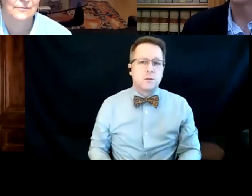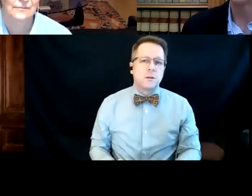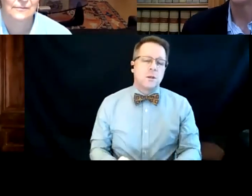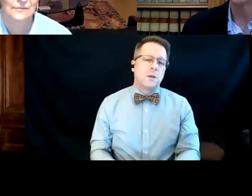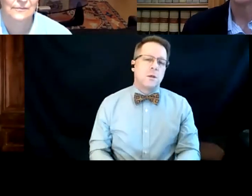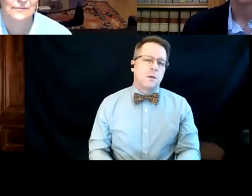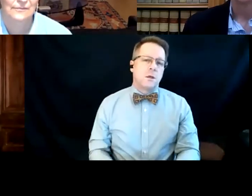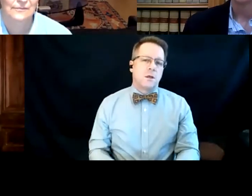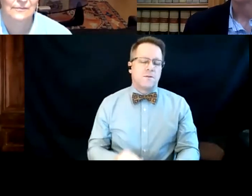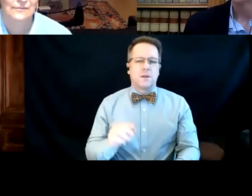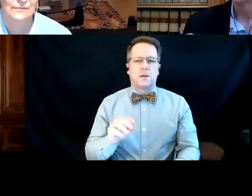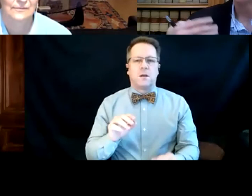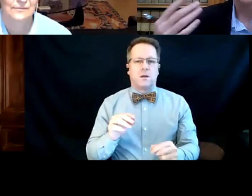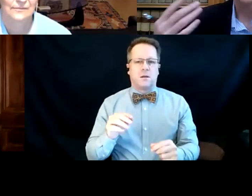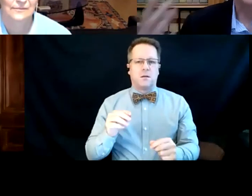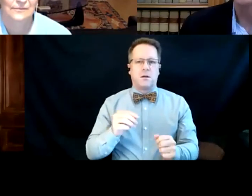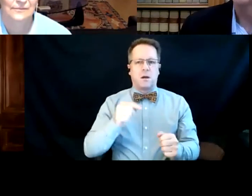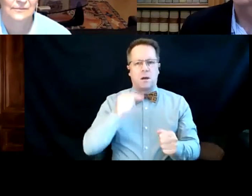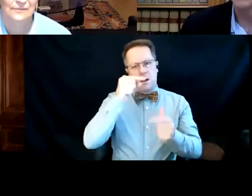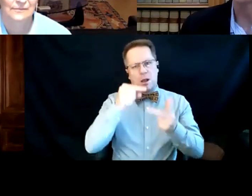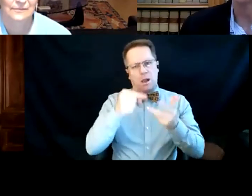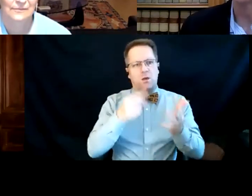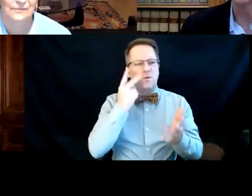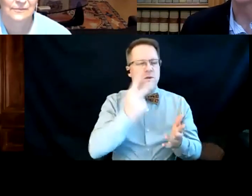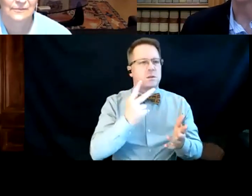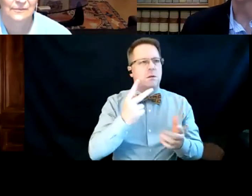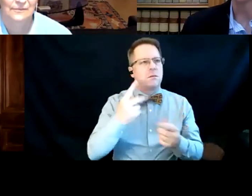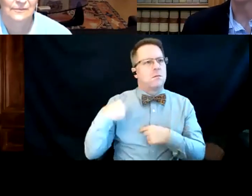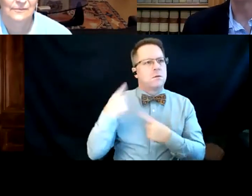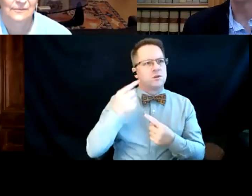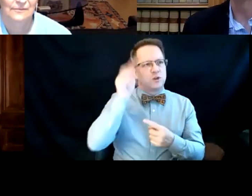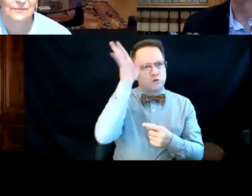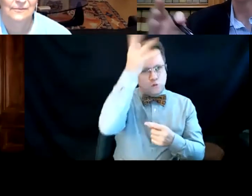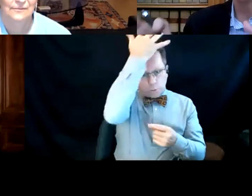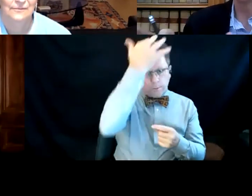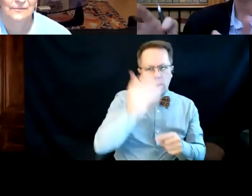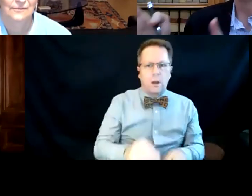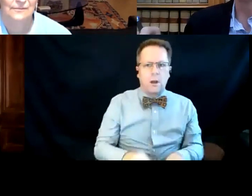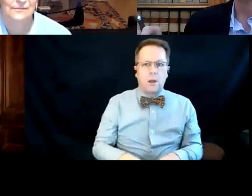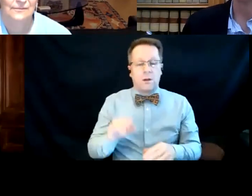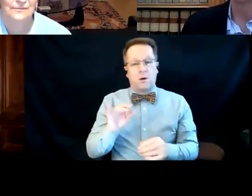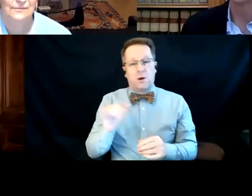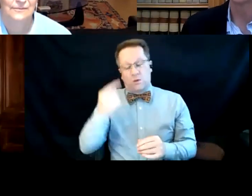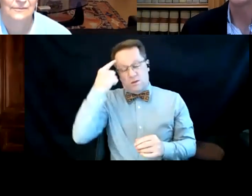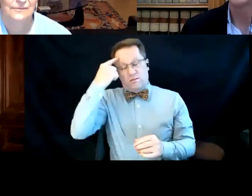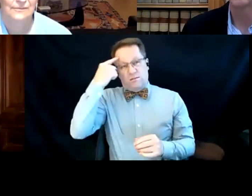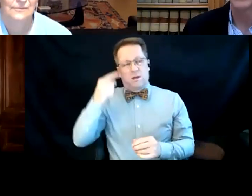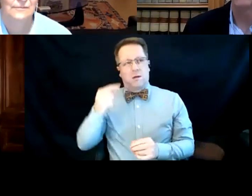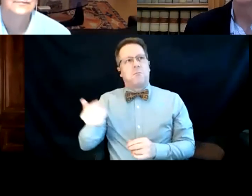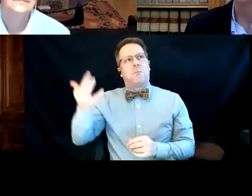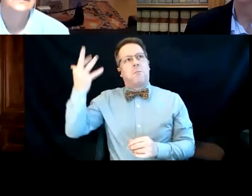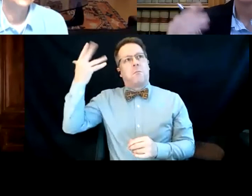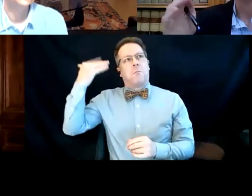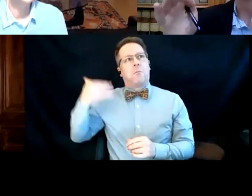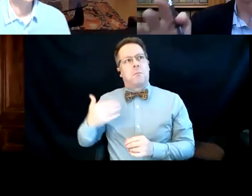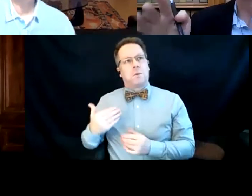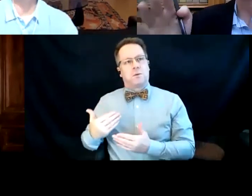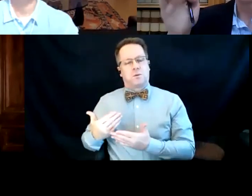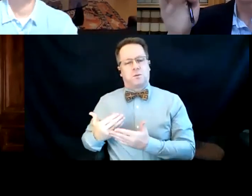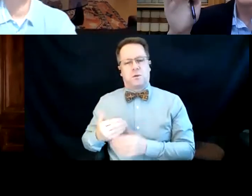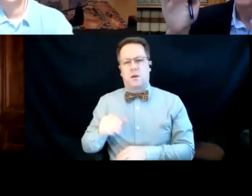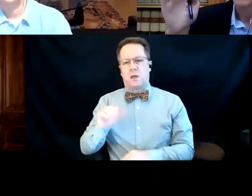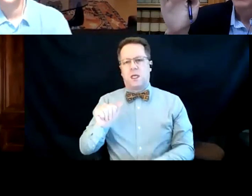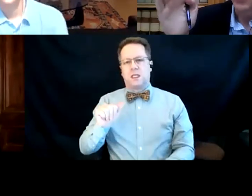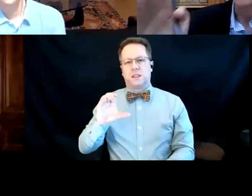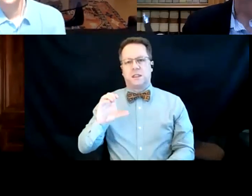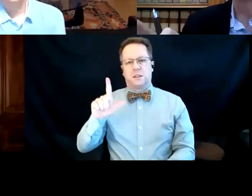the Trump era. I think about our grassroots efforts at the ACLU under the rubric of people power, which is designed